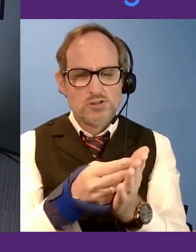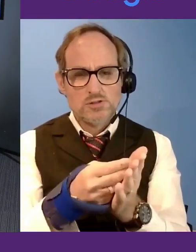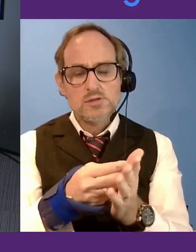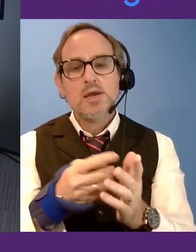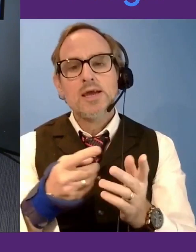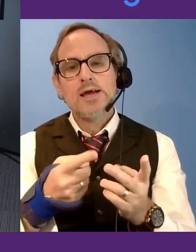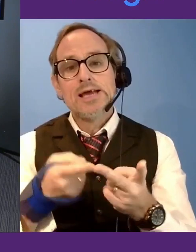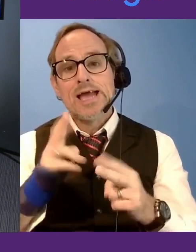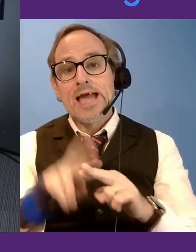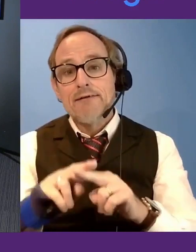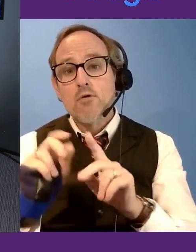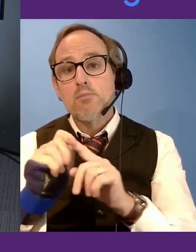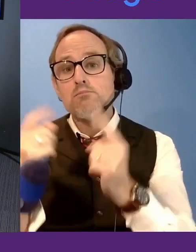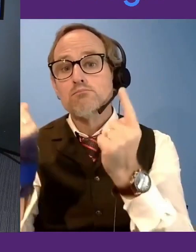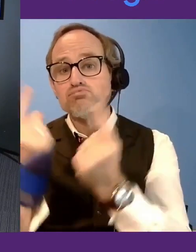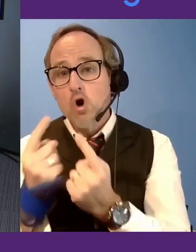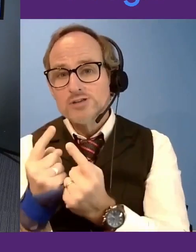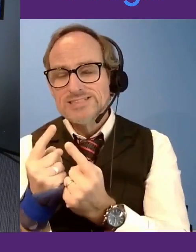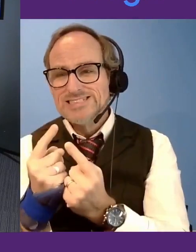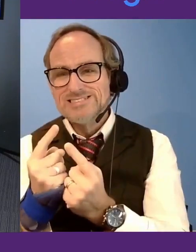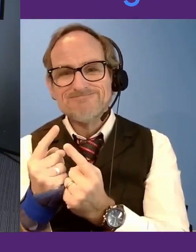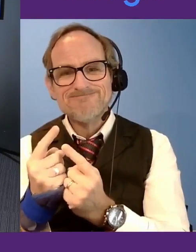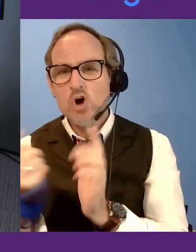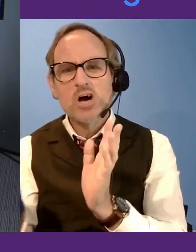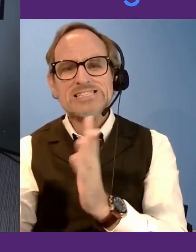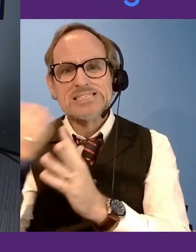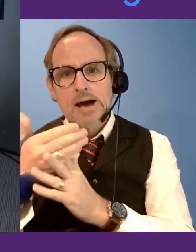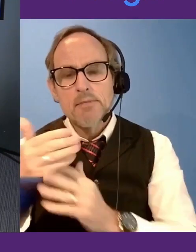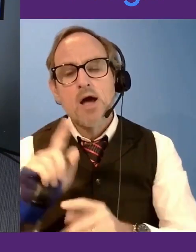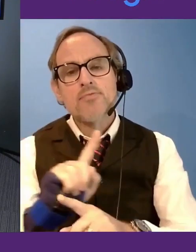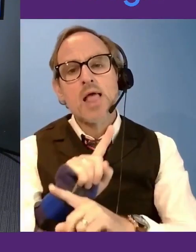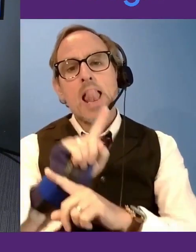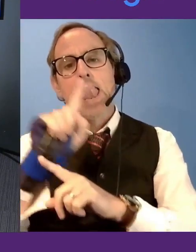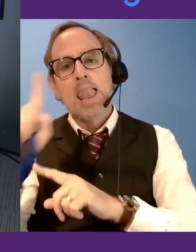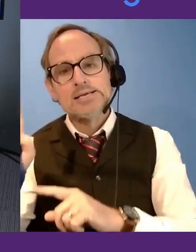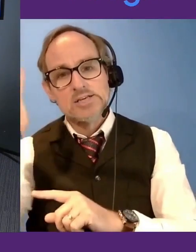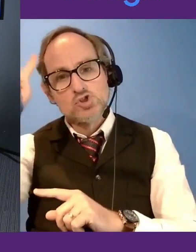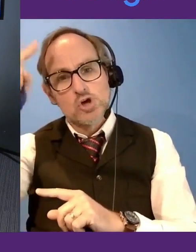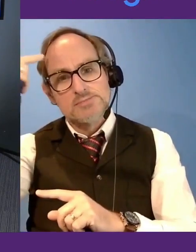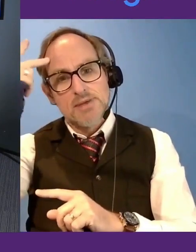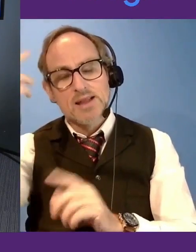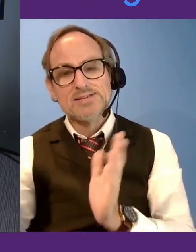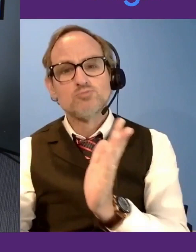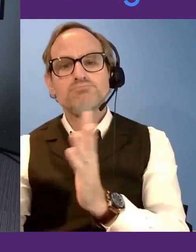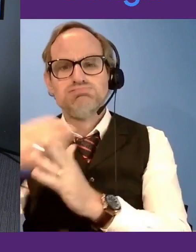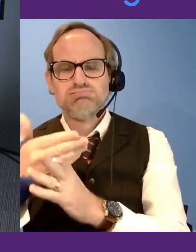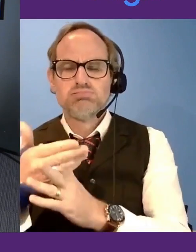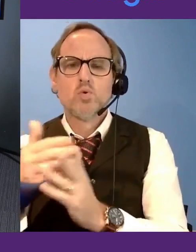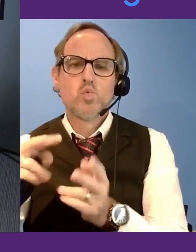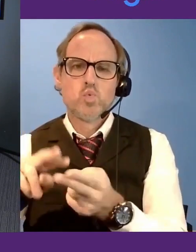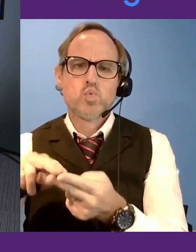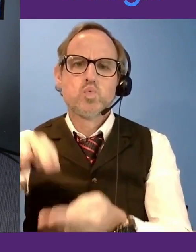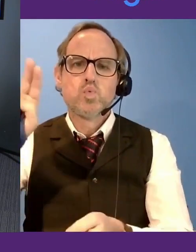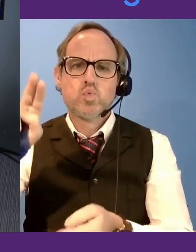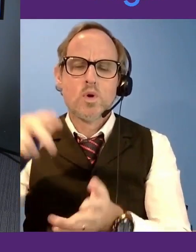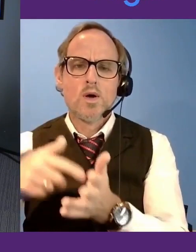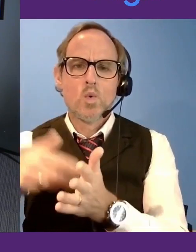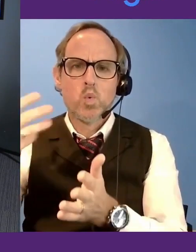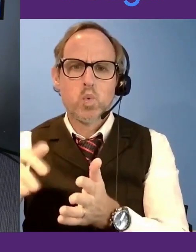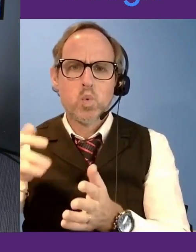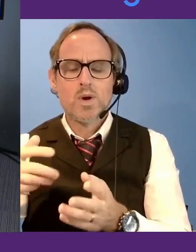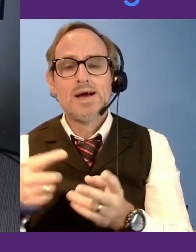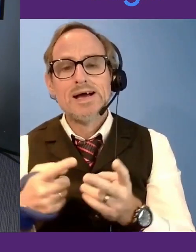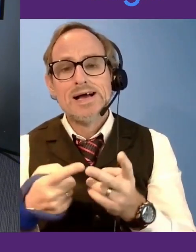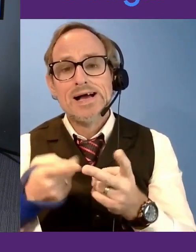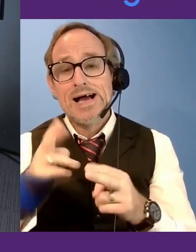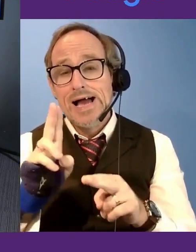then want it to be accessible, it will cost you a lot more. Accessible outcomes are expensive if you are doing them